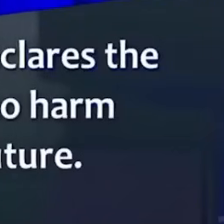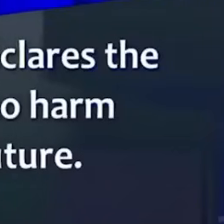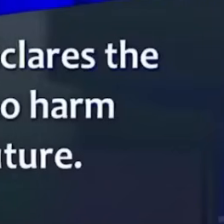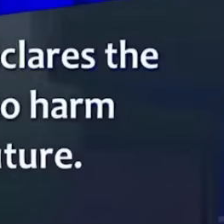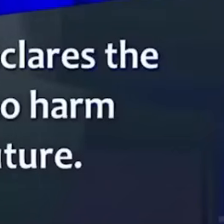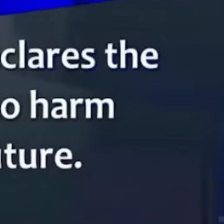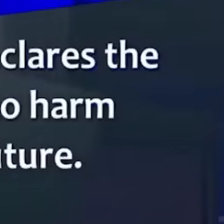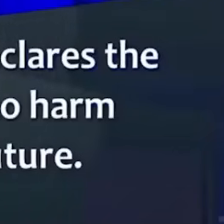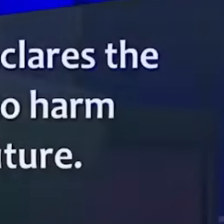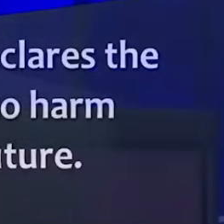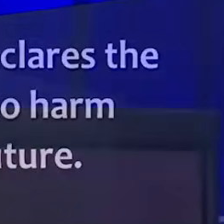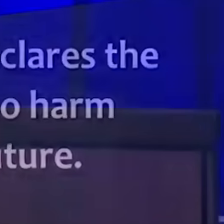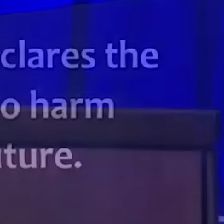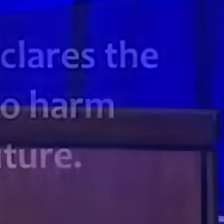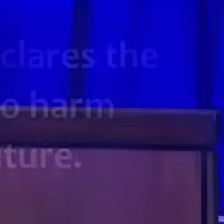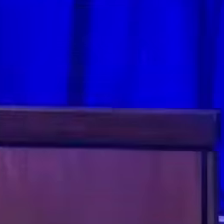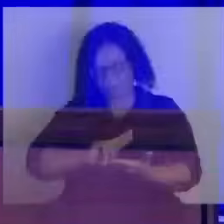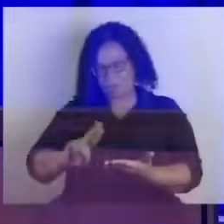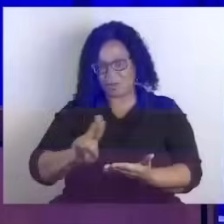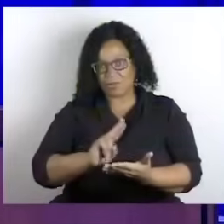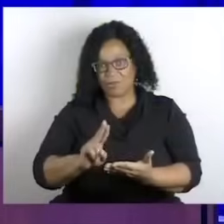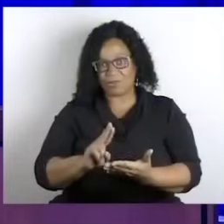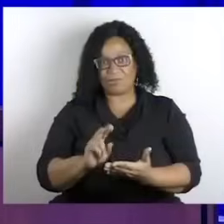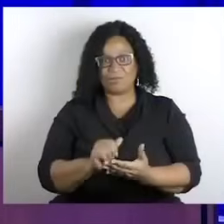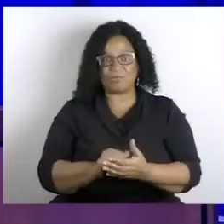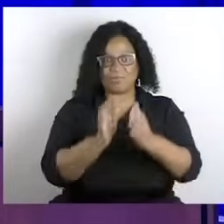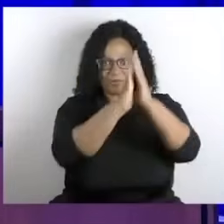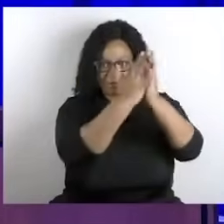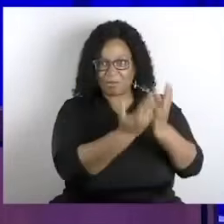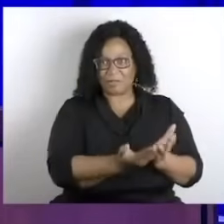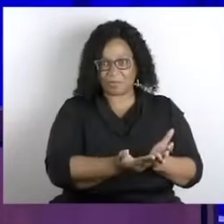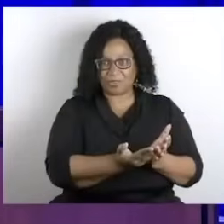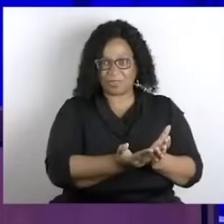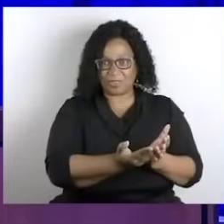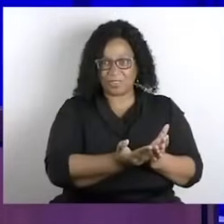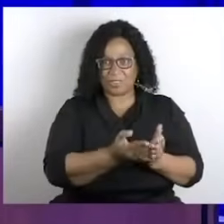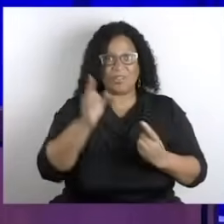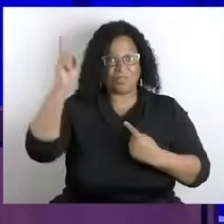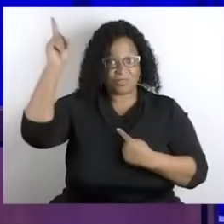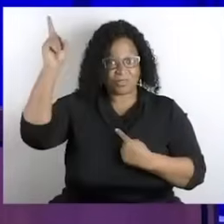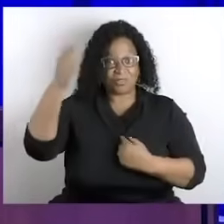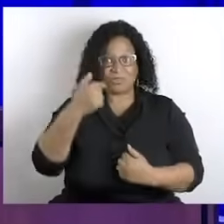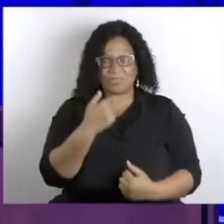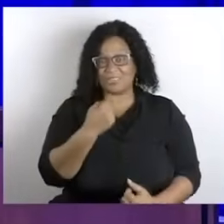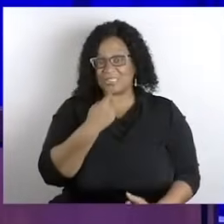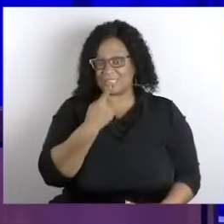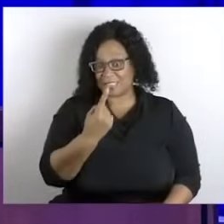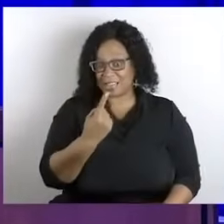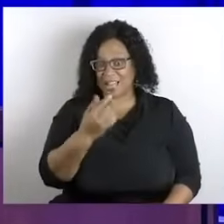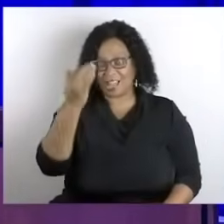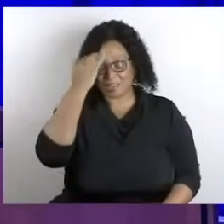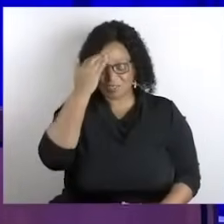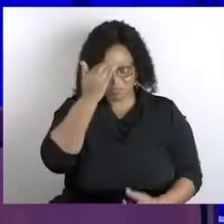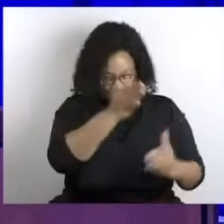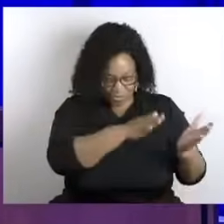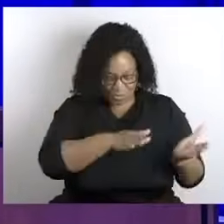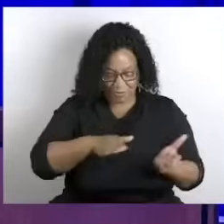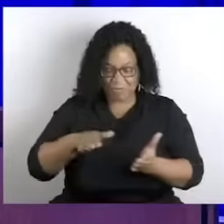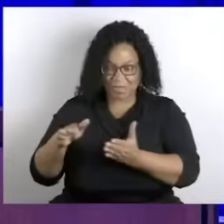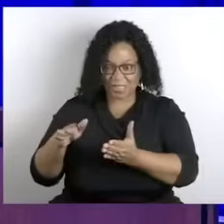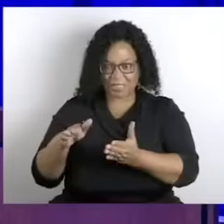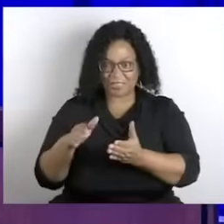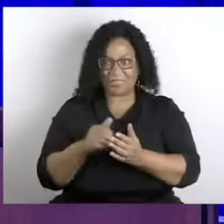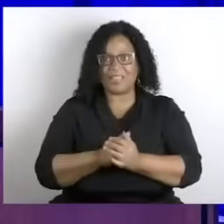Praise God for His Holy Word. For I know the plans I have for you, declares the Lord. Plans to prosper you and not